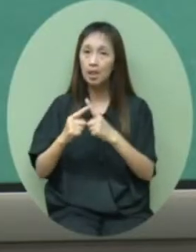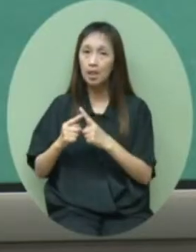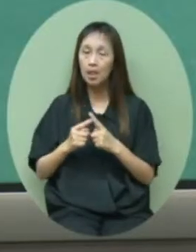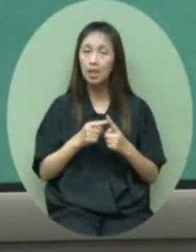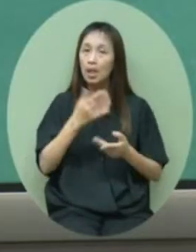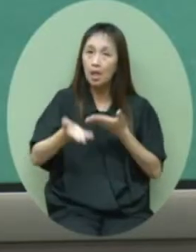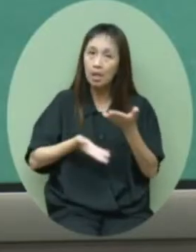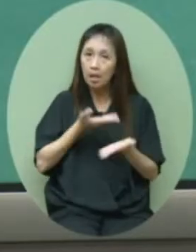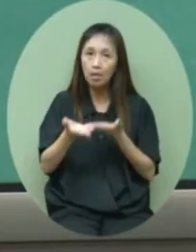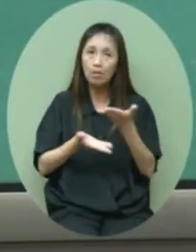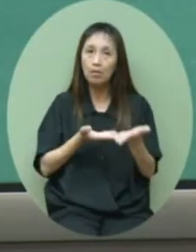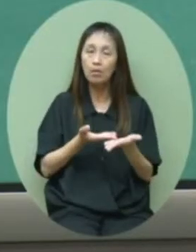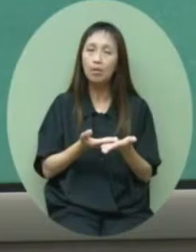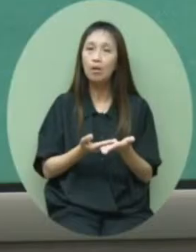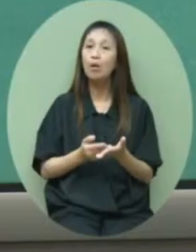district